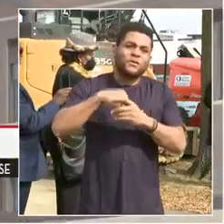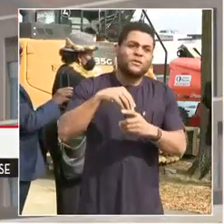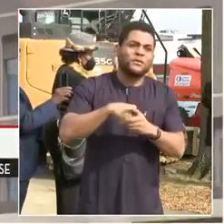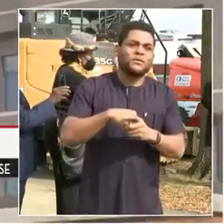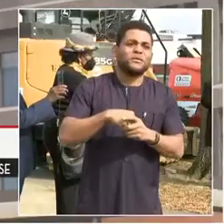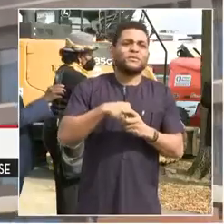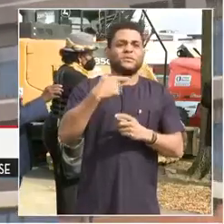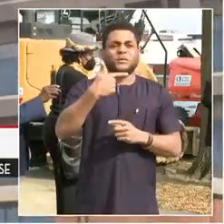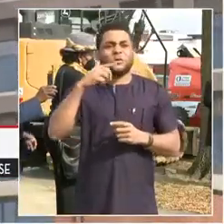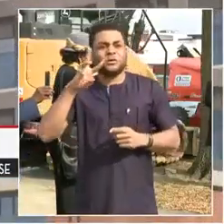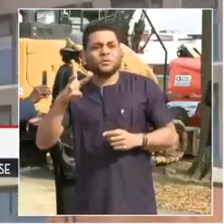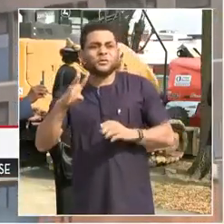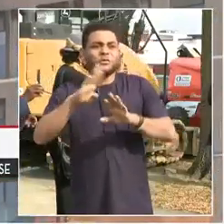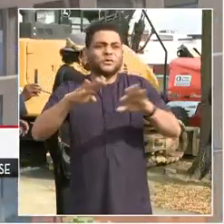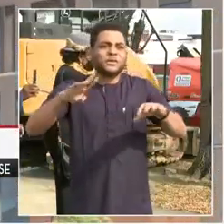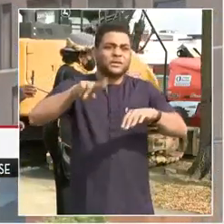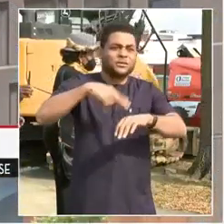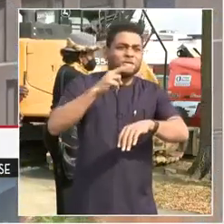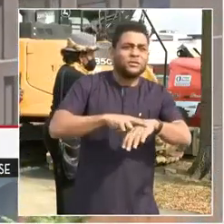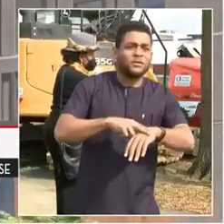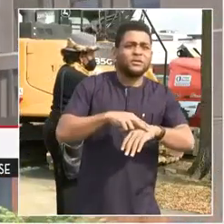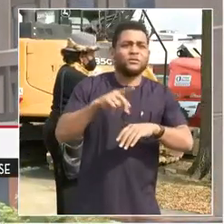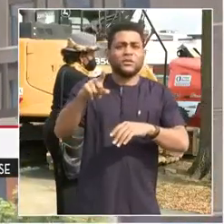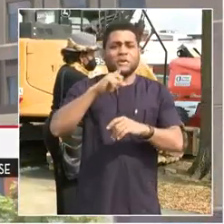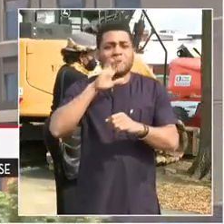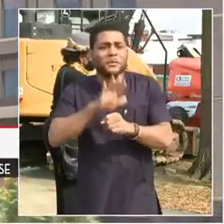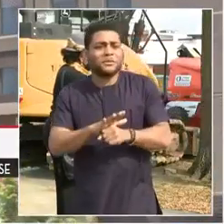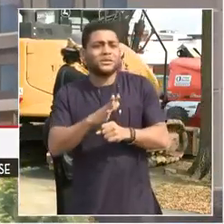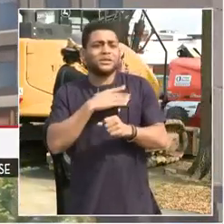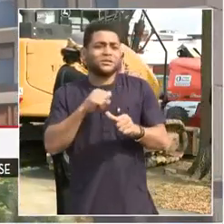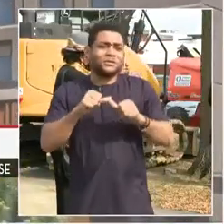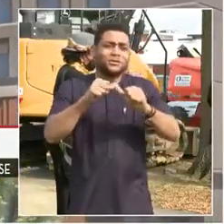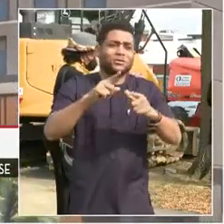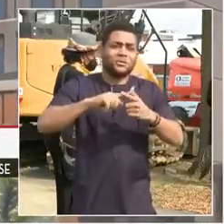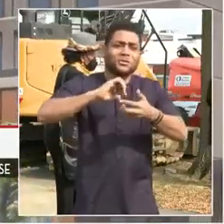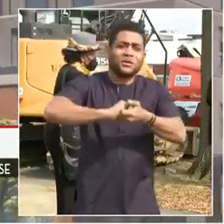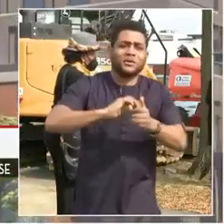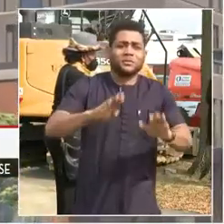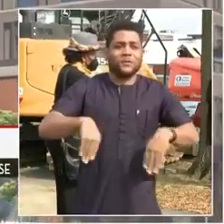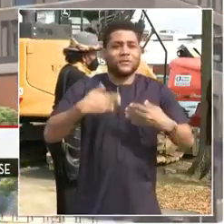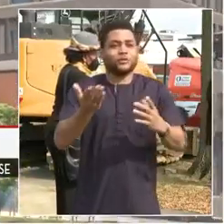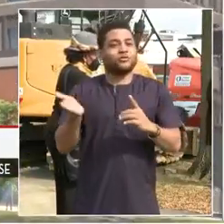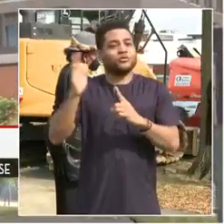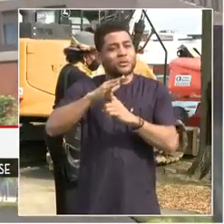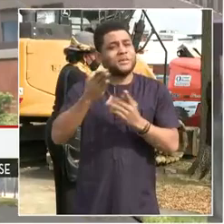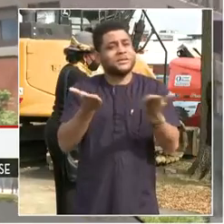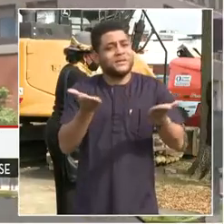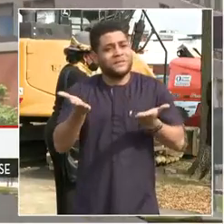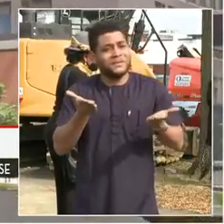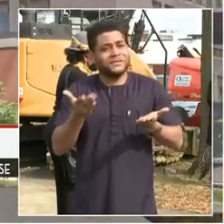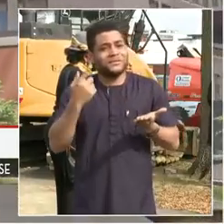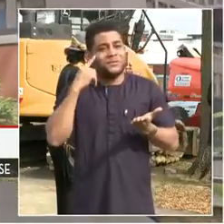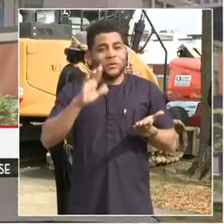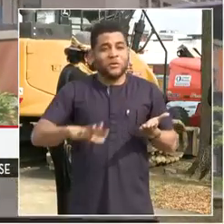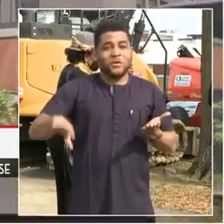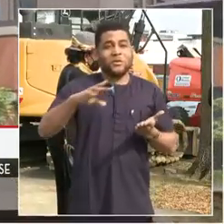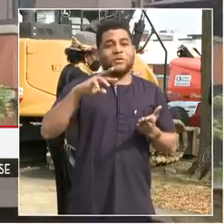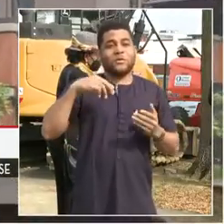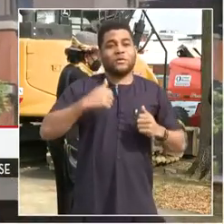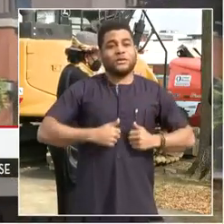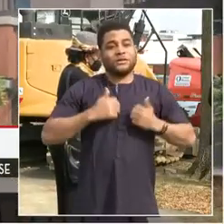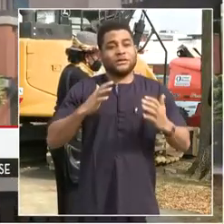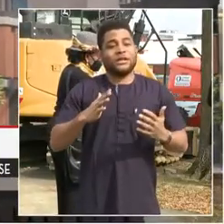and continued partnership in this vital effort to continue delivering high-quality health care. Today marks an important day